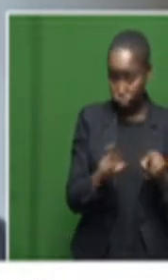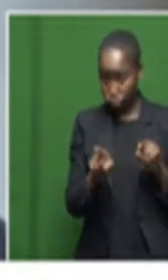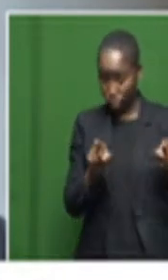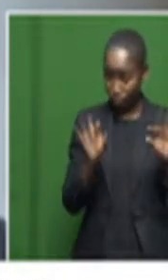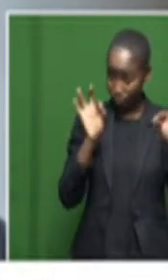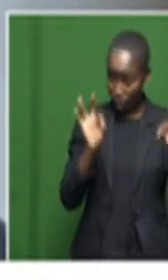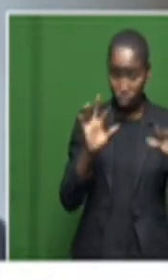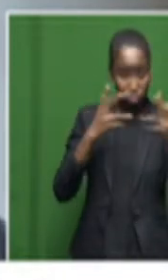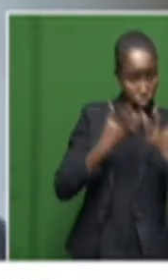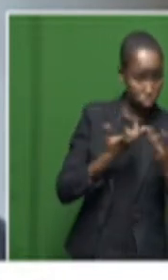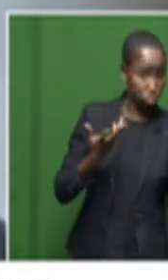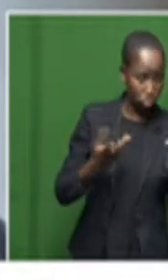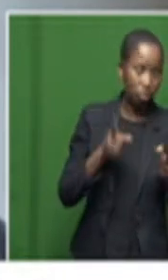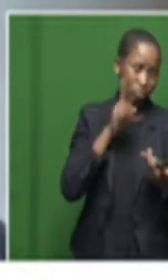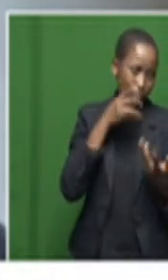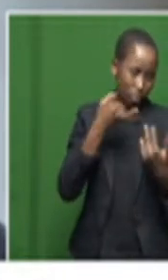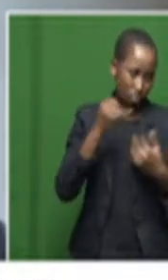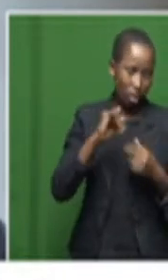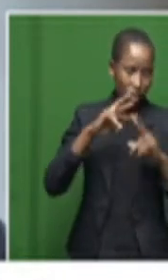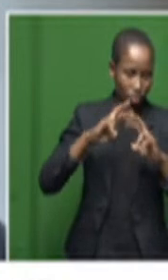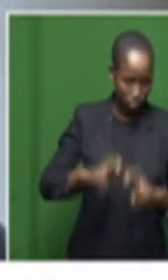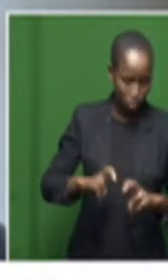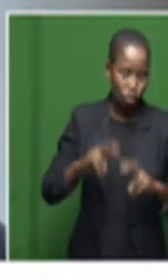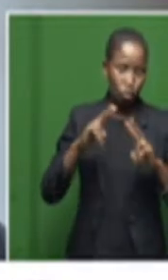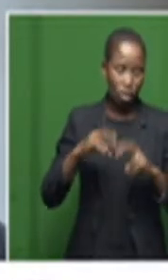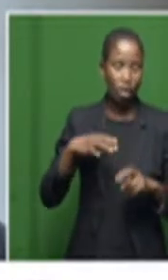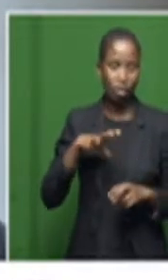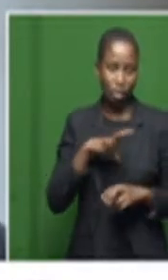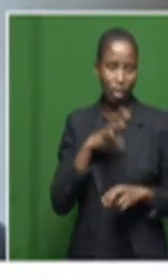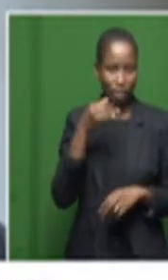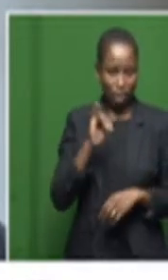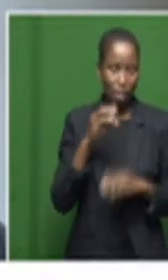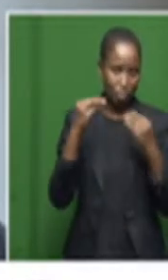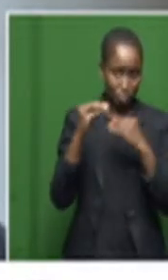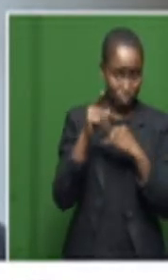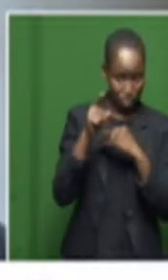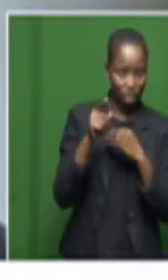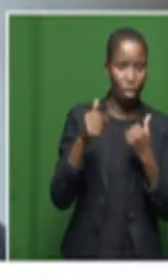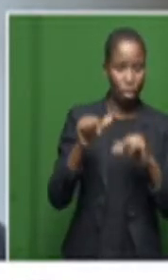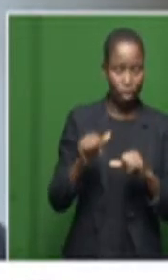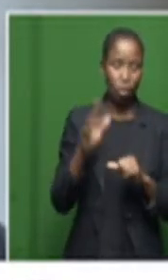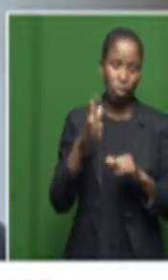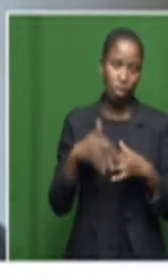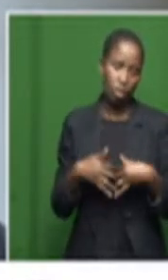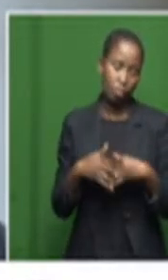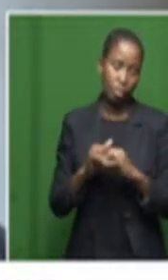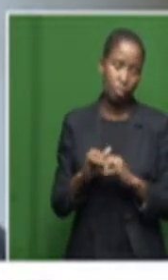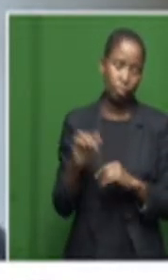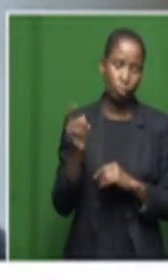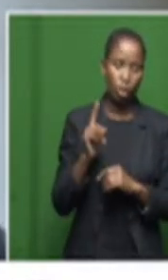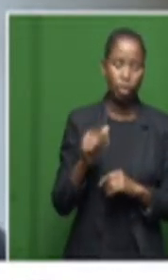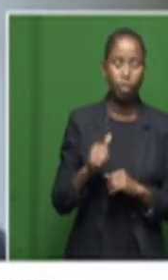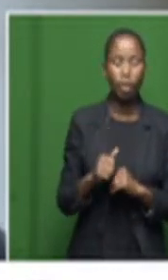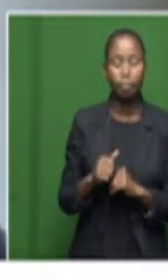Science and Innovation and the Medical Research Council, and will form part of an initial